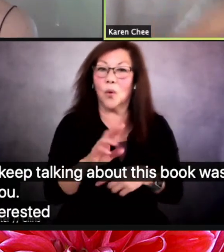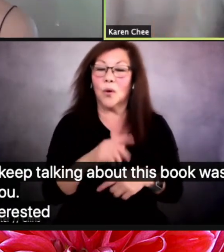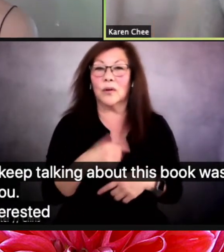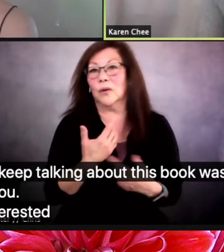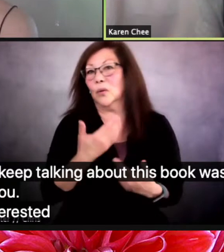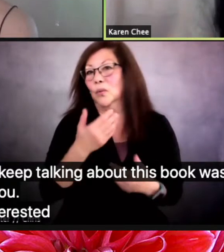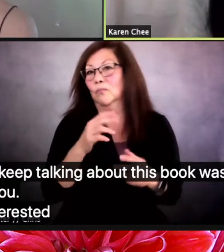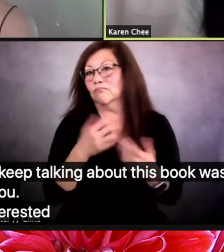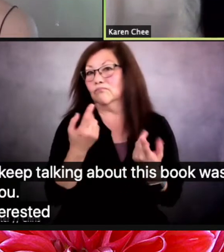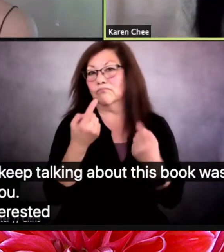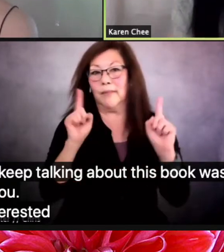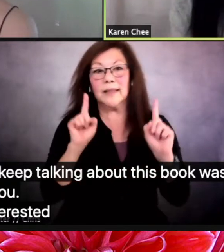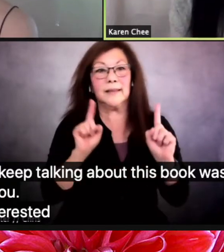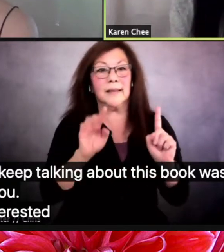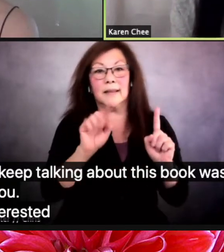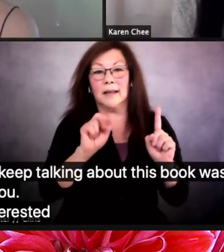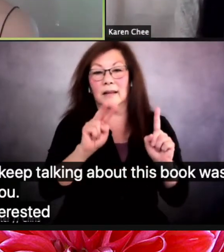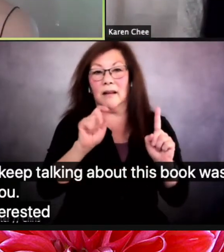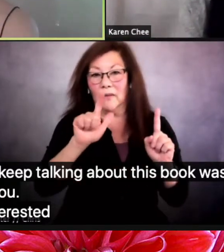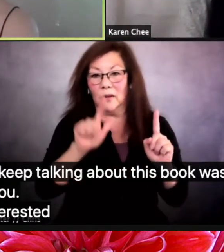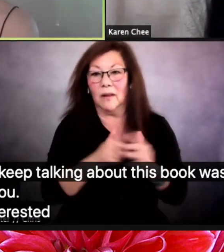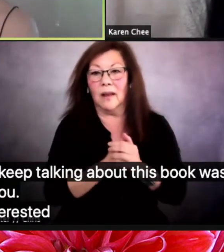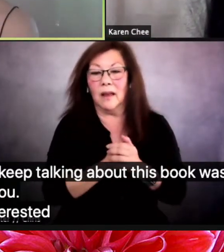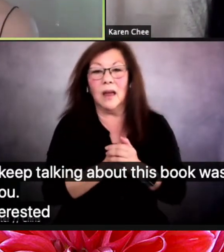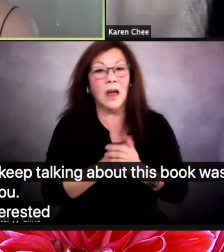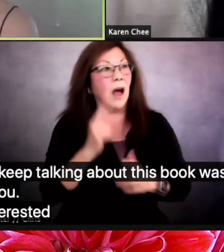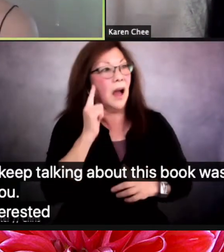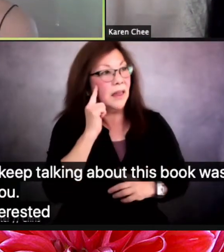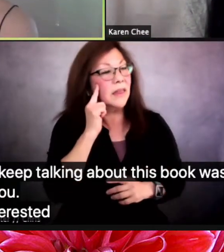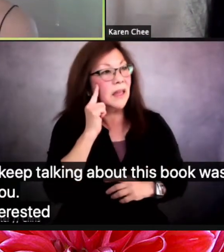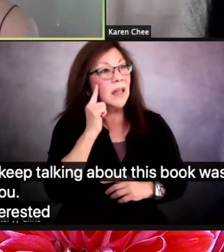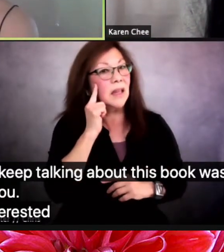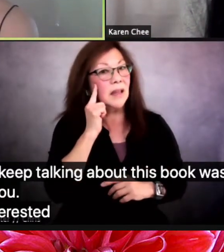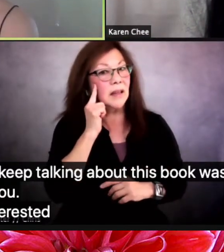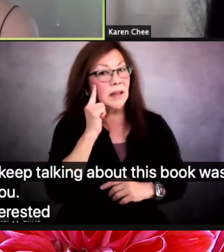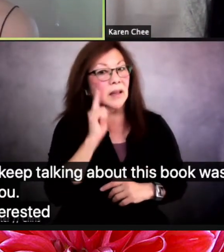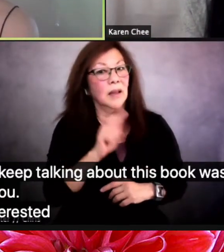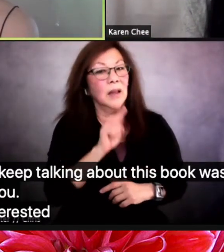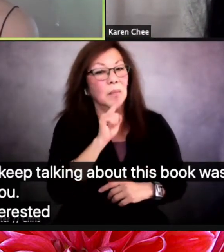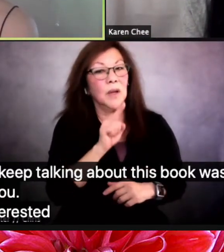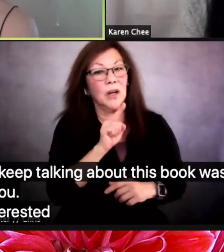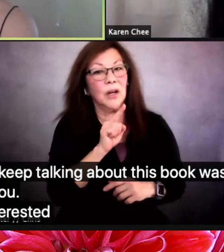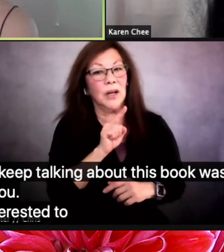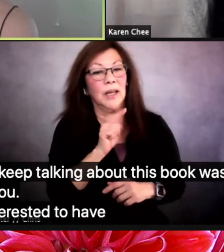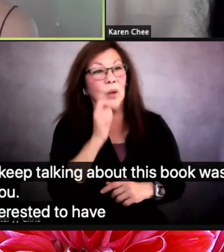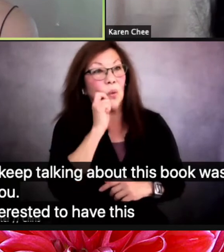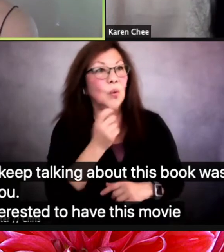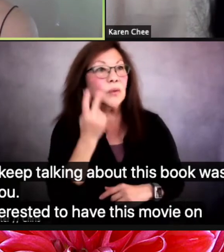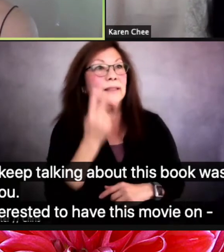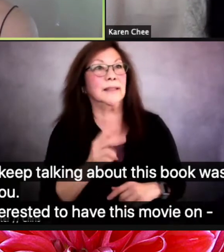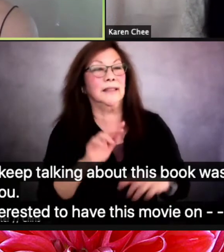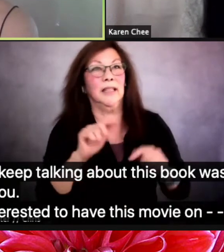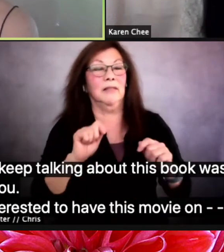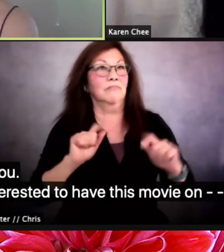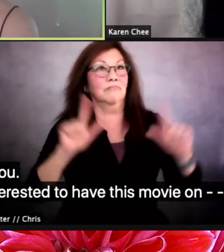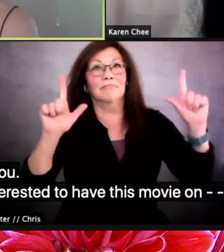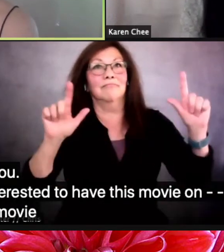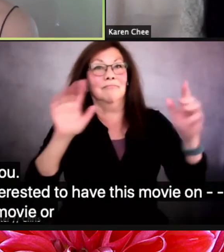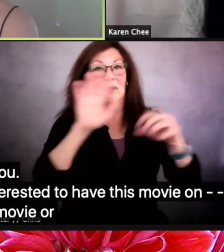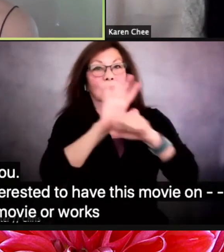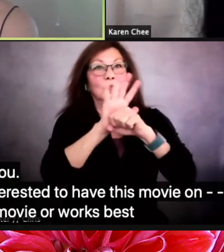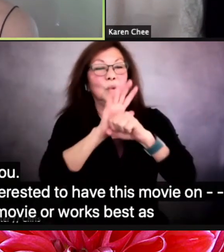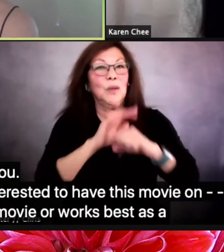the visuals? I do think that it would be very cool to see it on screen one day. I think